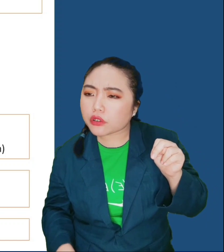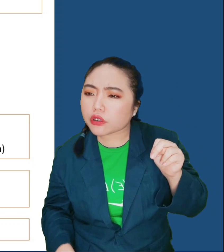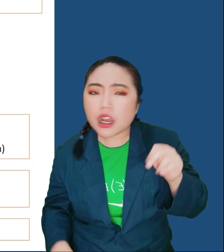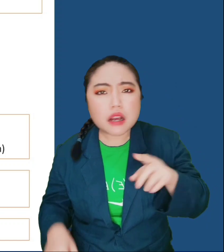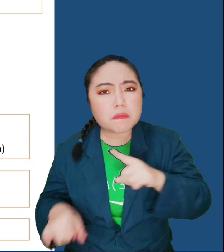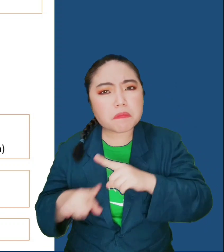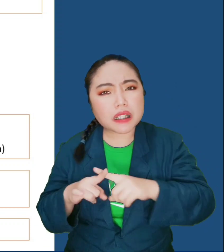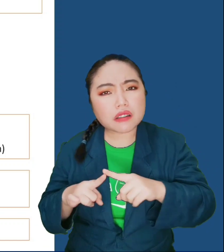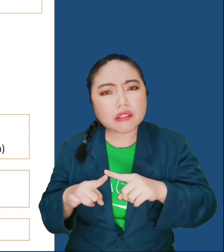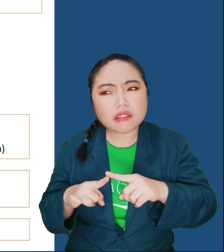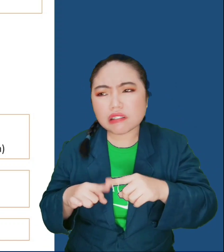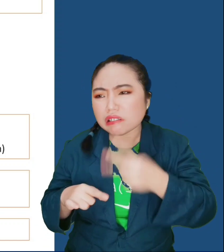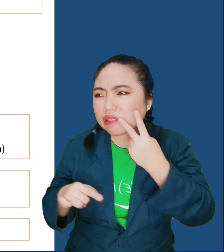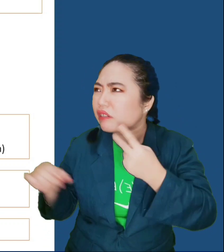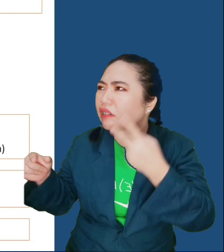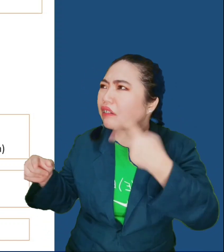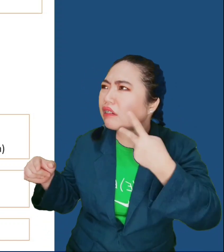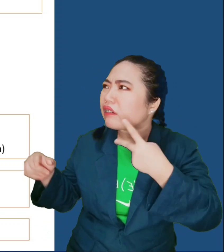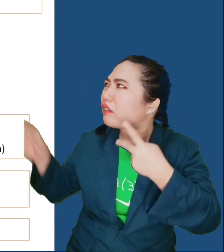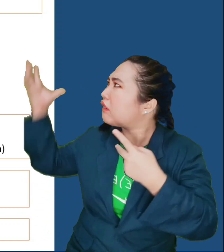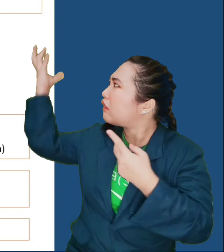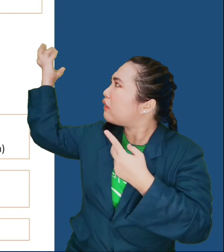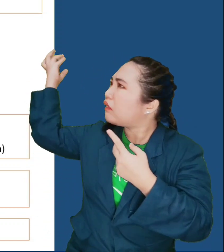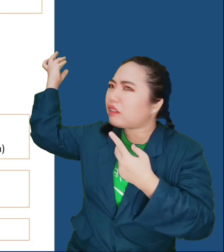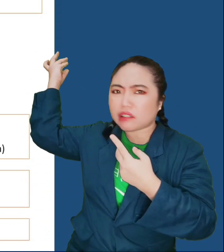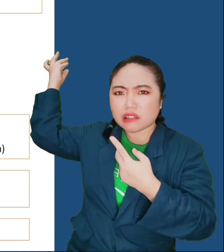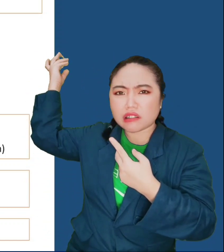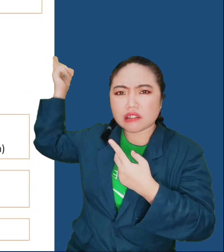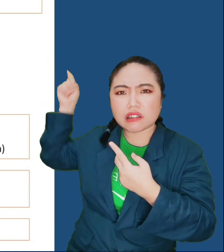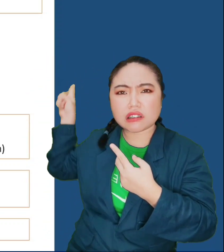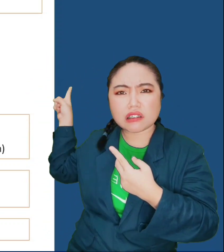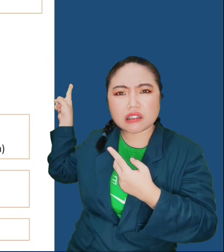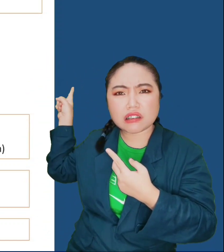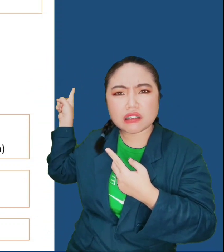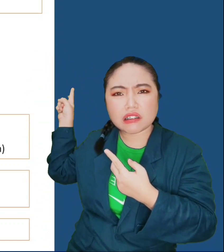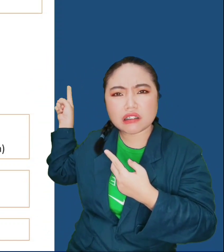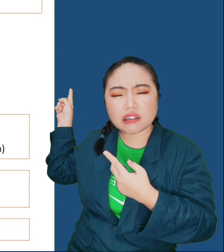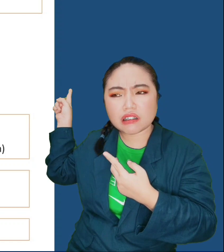560 Newton in Earth.